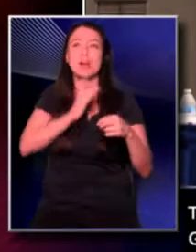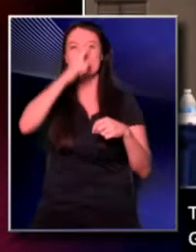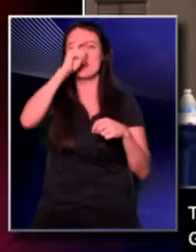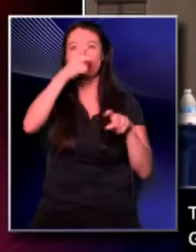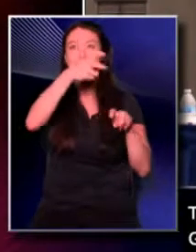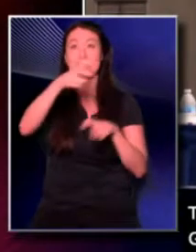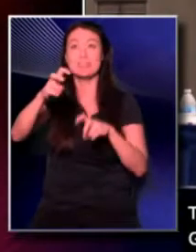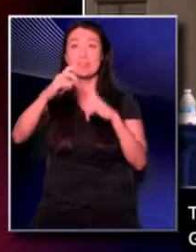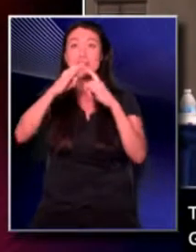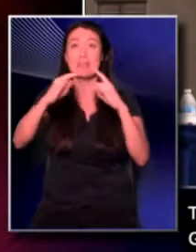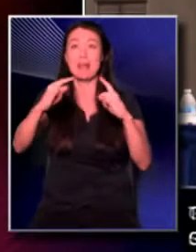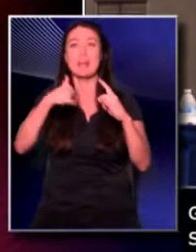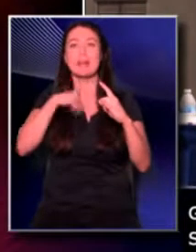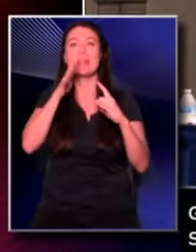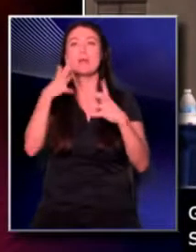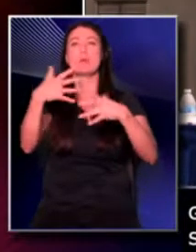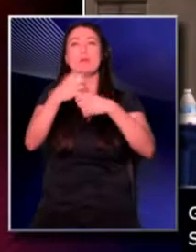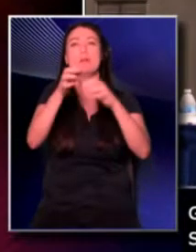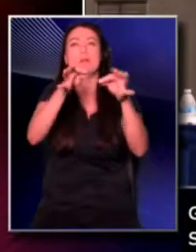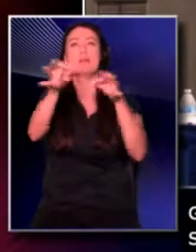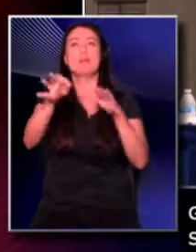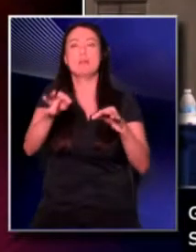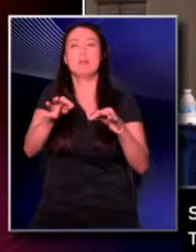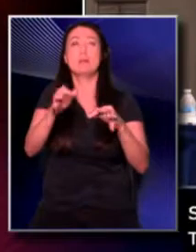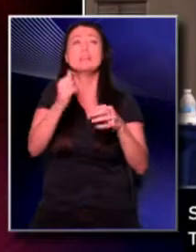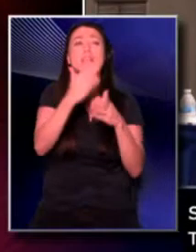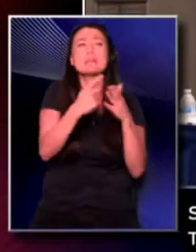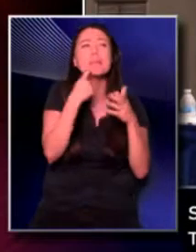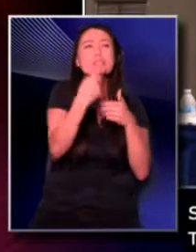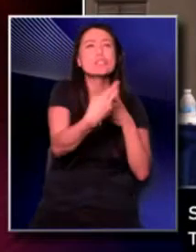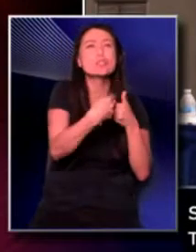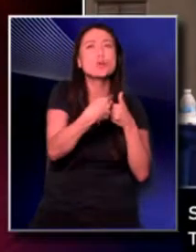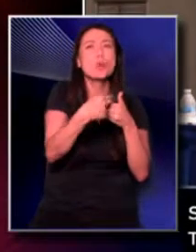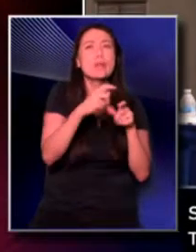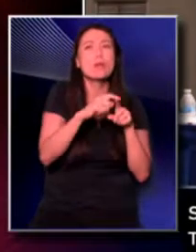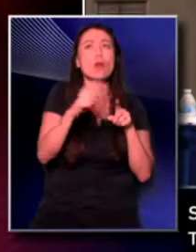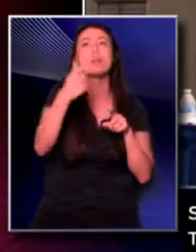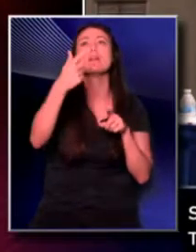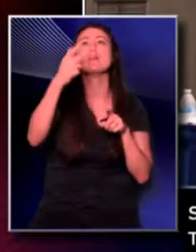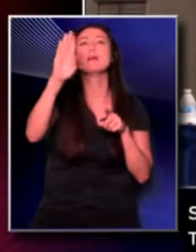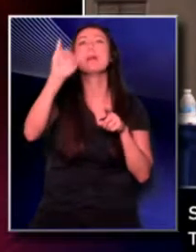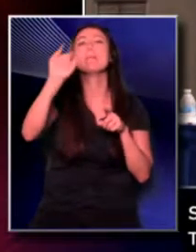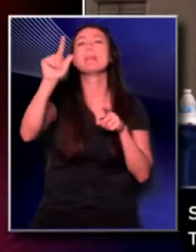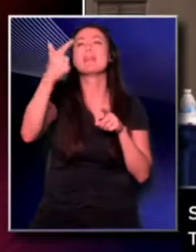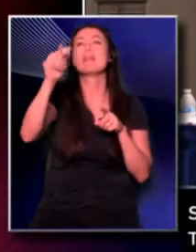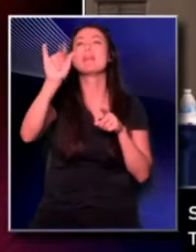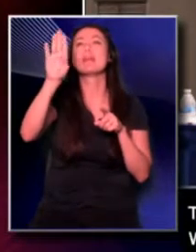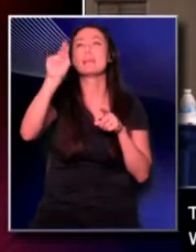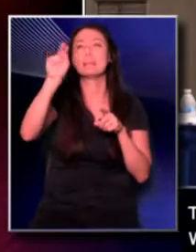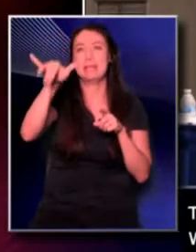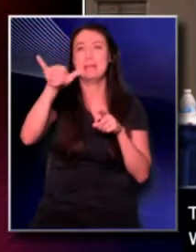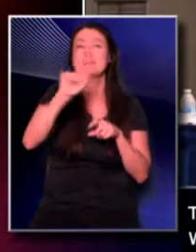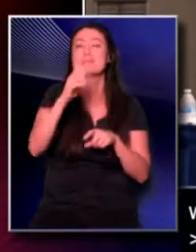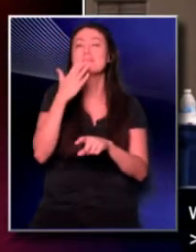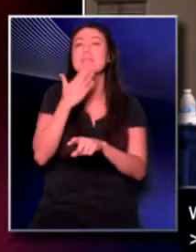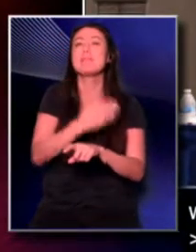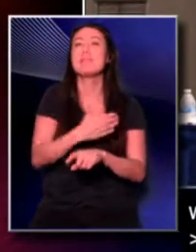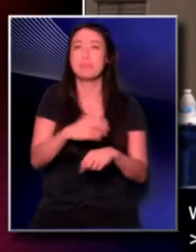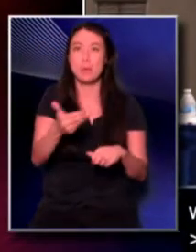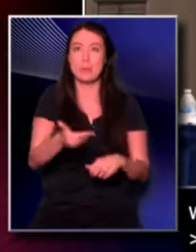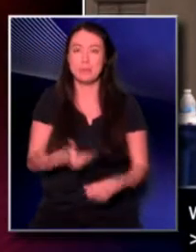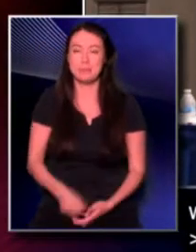give you a few words following the video. Did somebody join the call? Bill Gibney did. Okay, Bill, welcome.